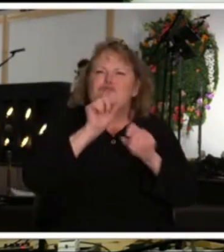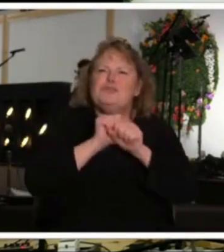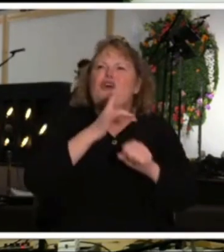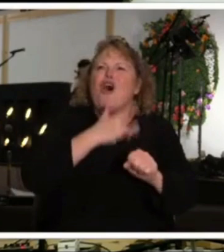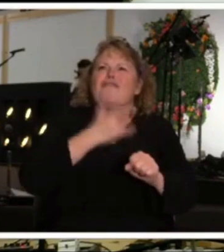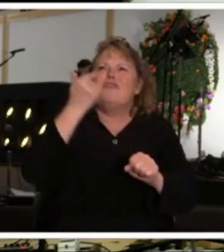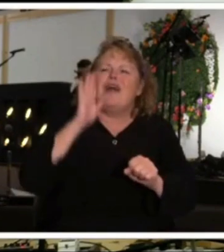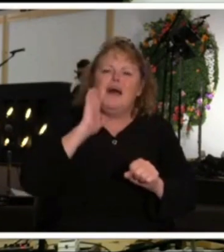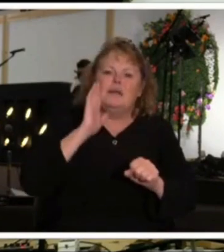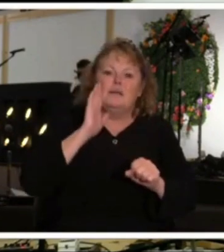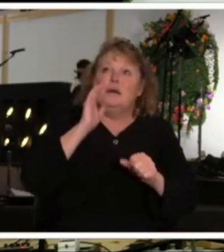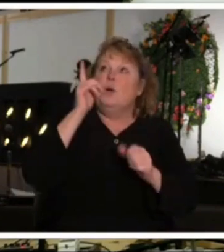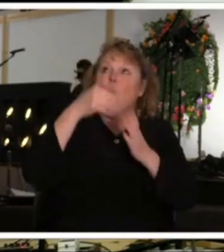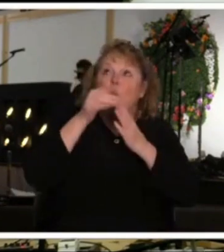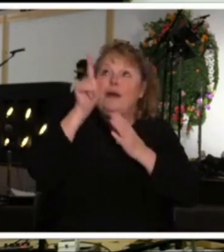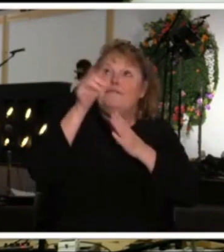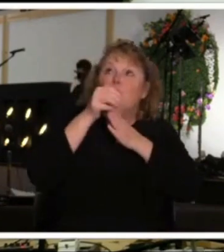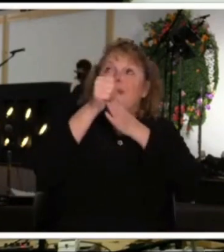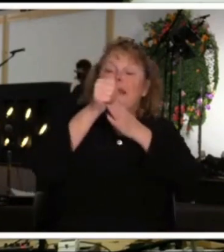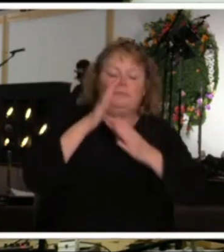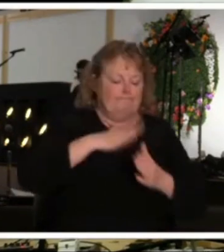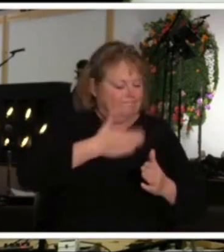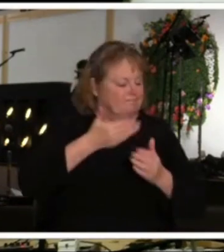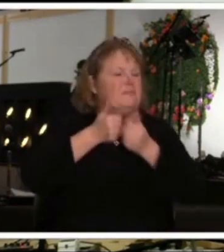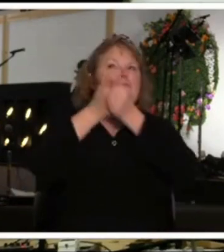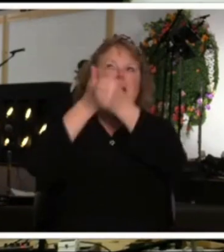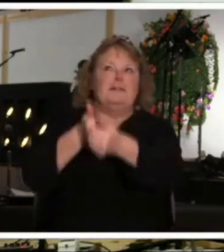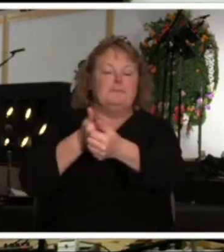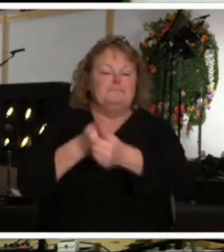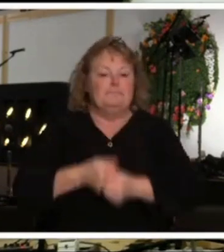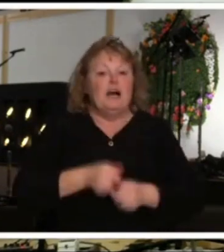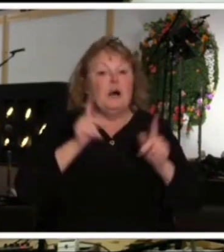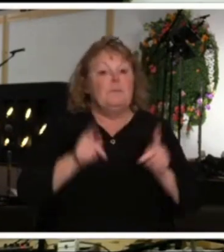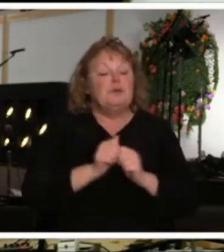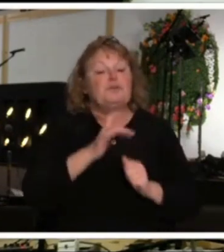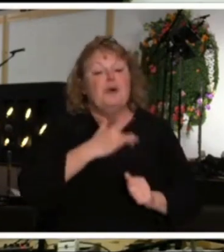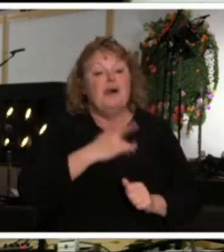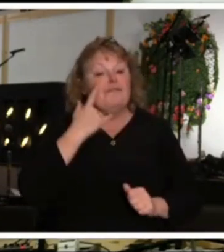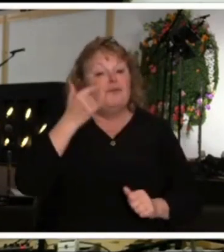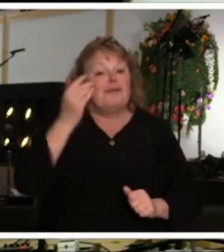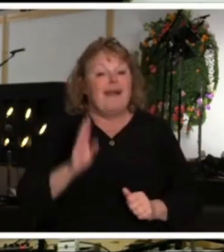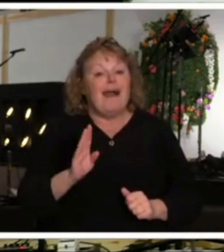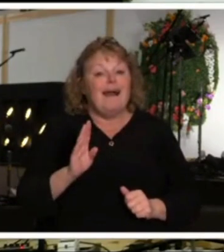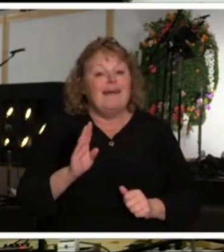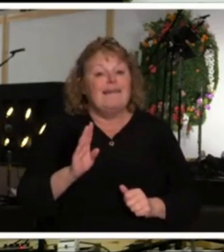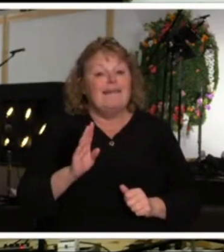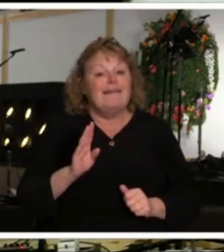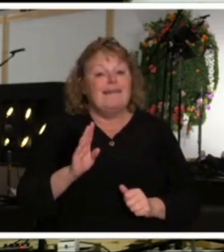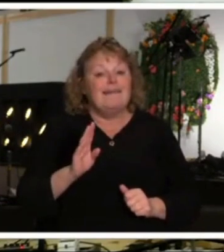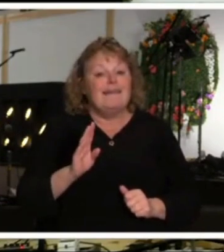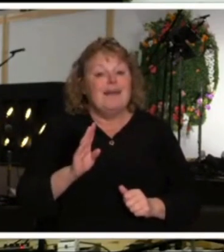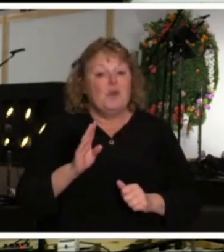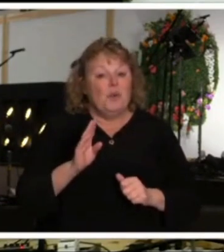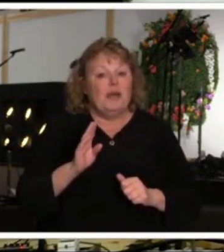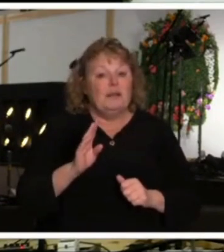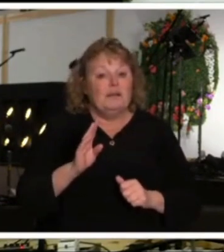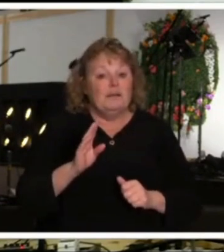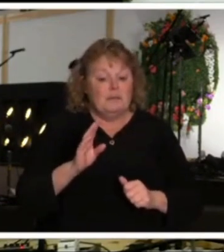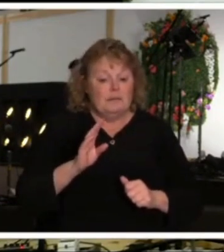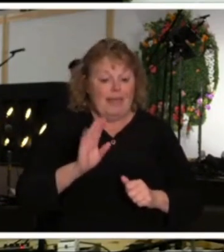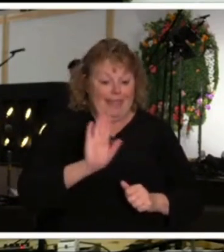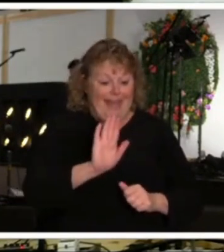God will follow him wherever he leads. A person with a heart for God will put his will over